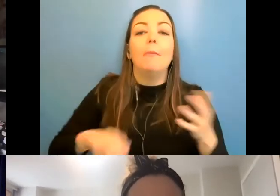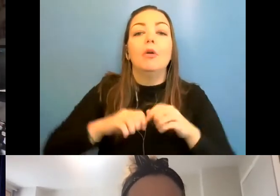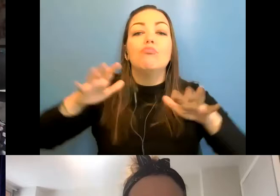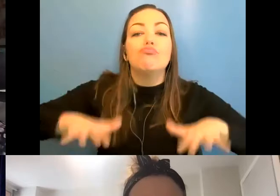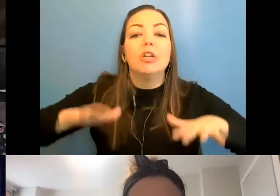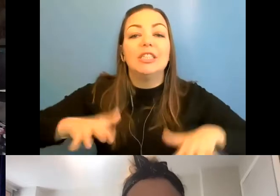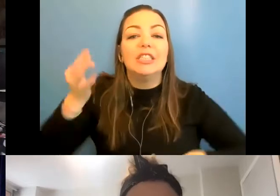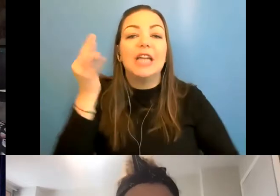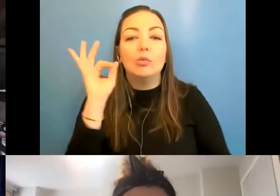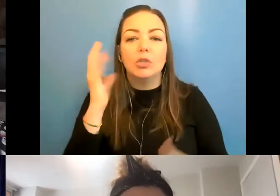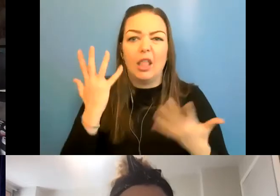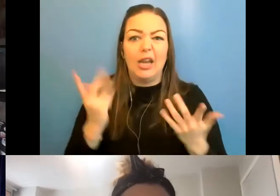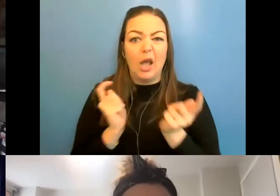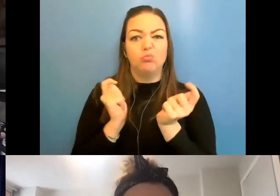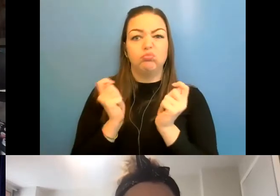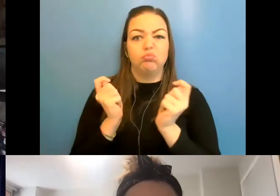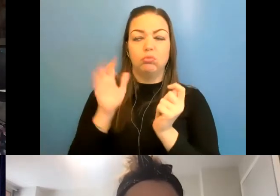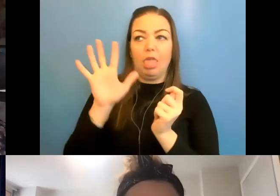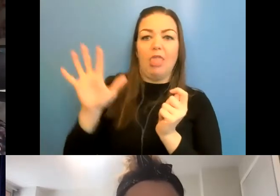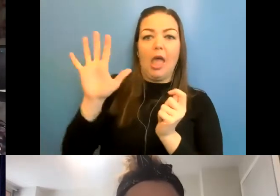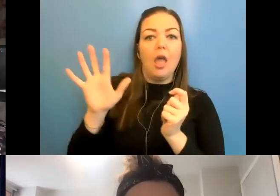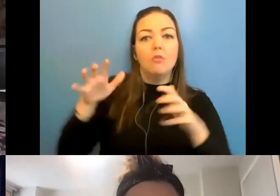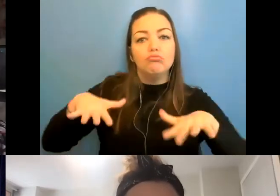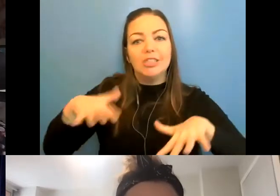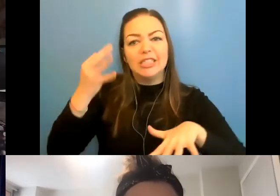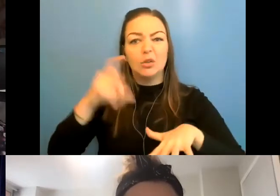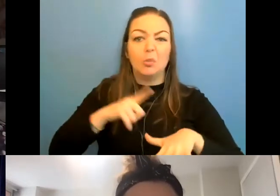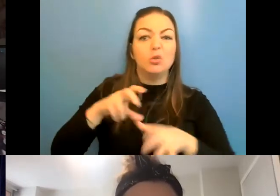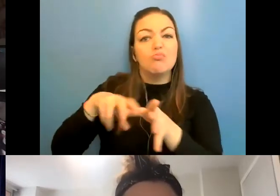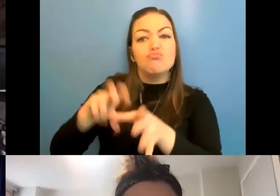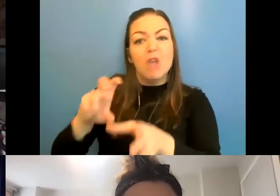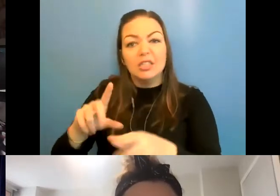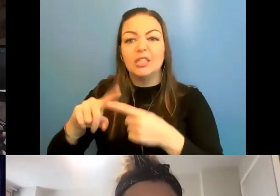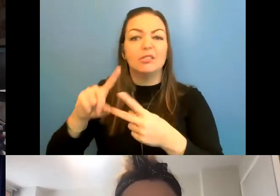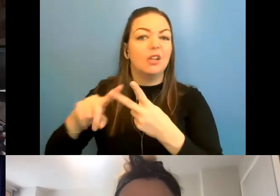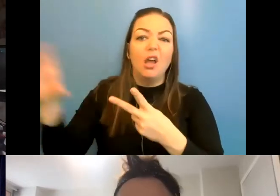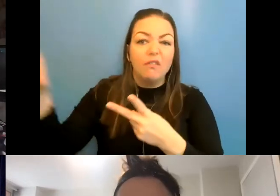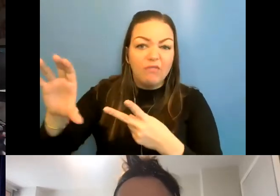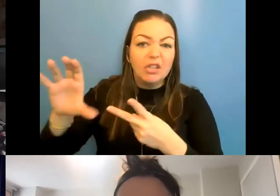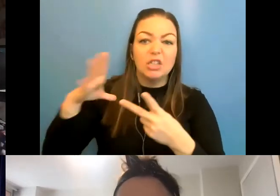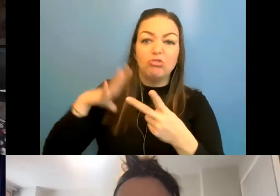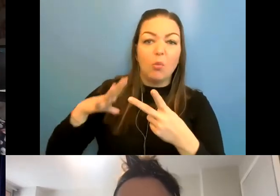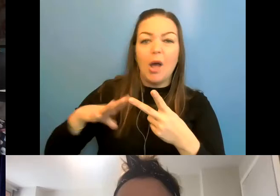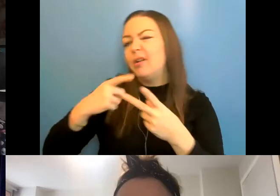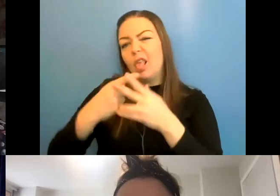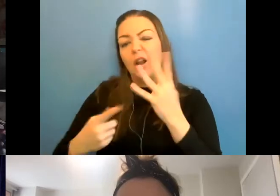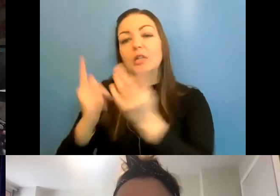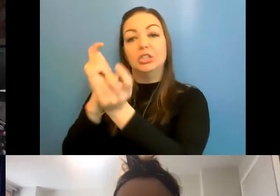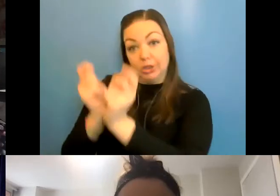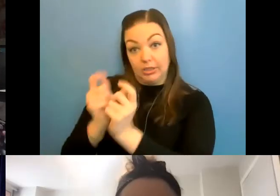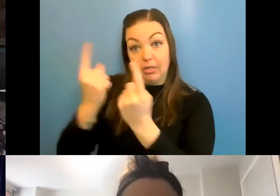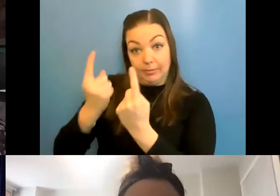some things are shifting and changing within the British Council, partly due to Brexit, but also other funding requirements. So we